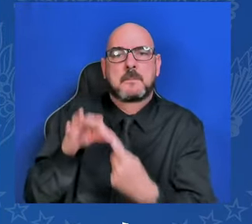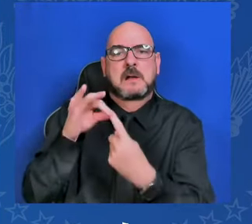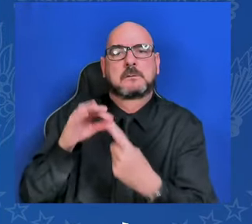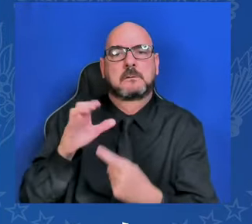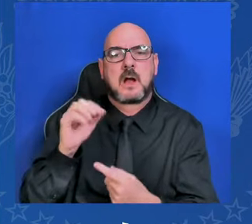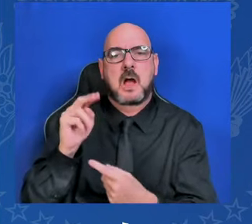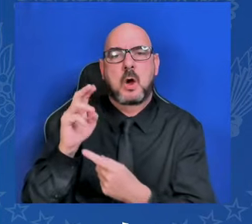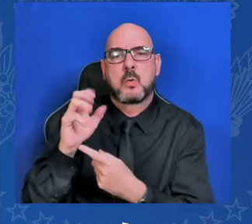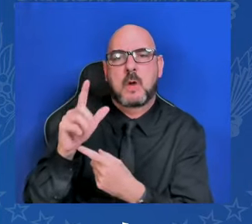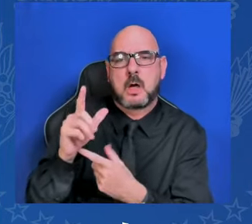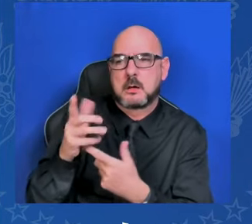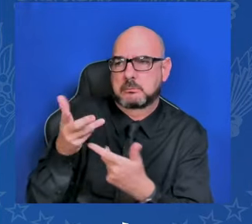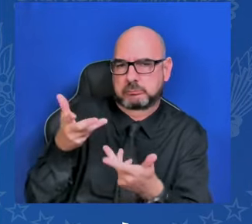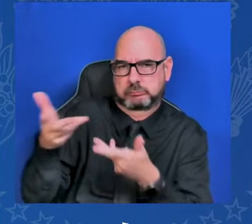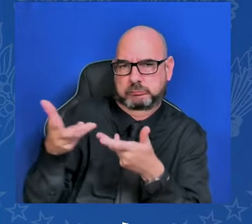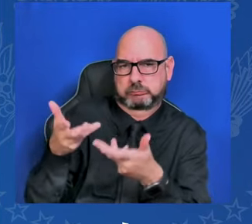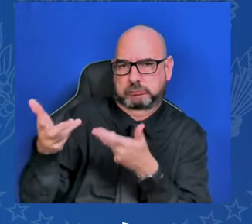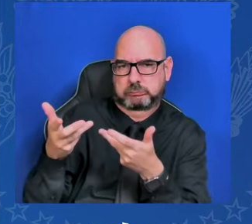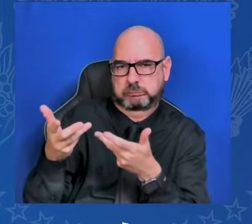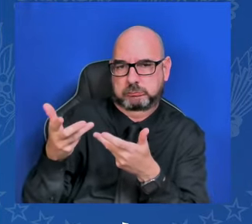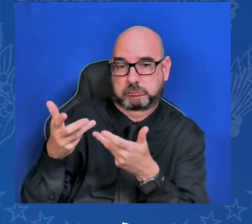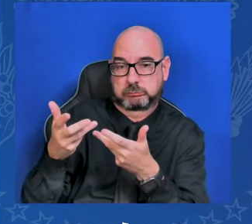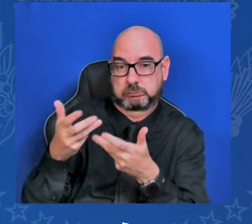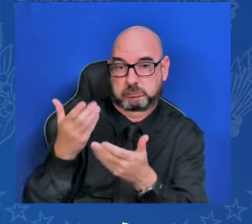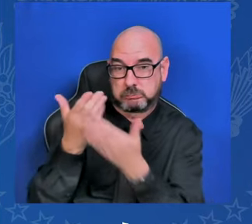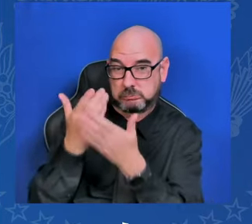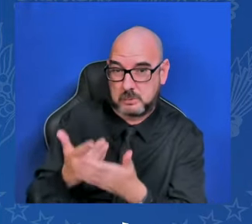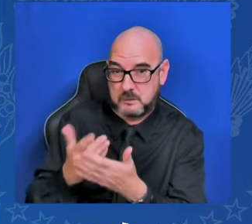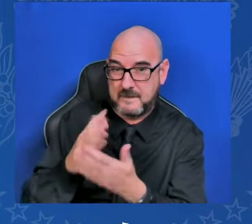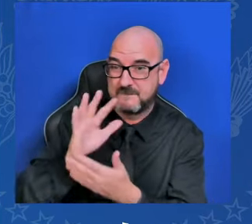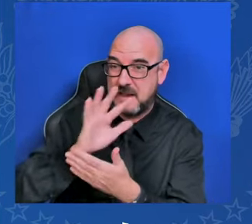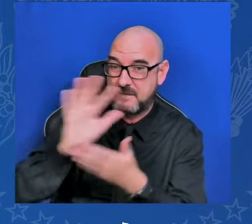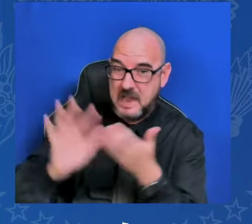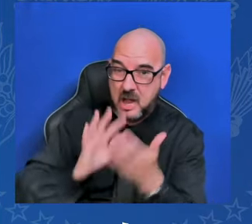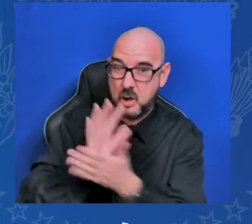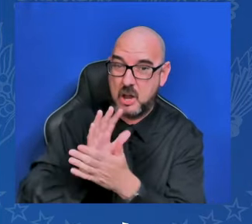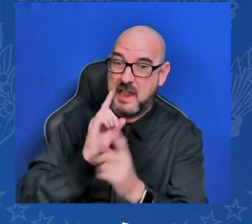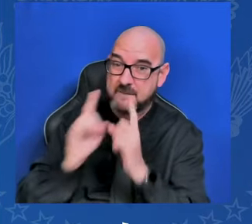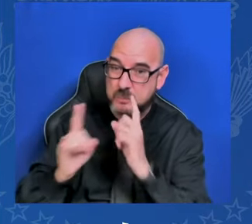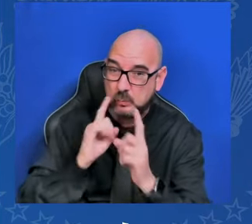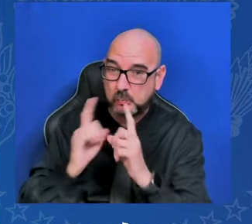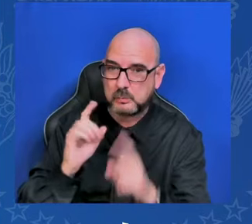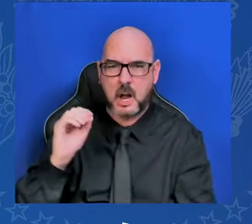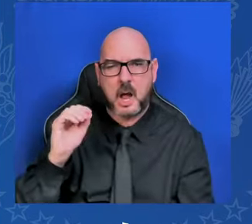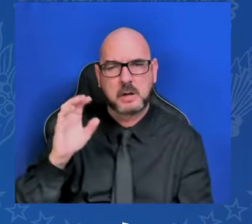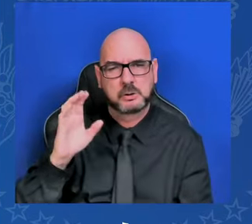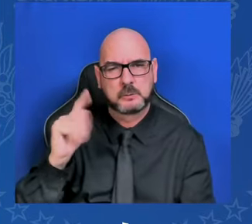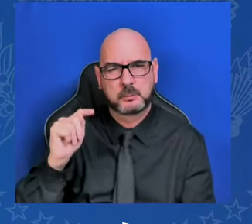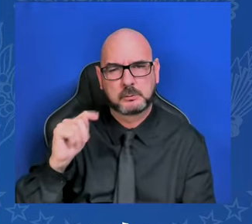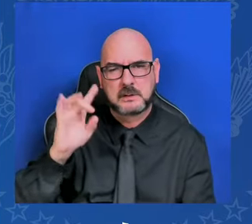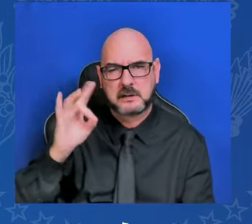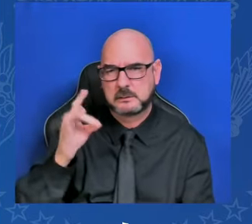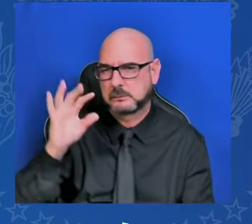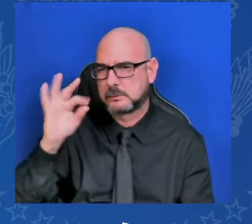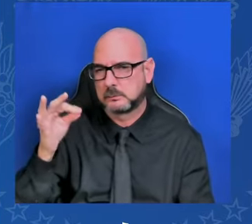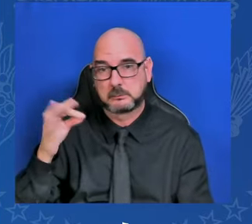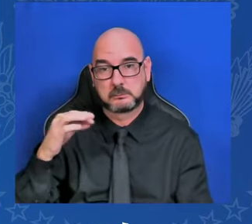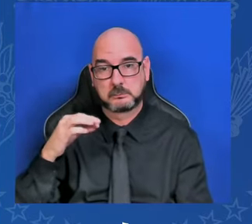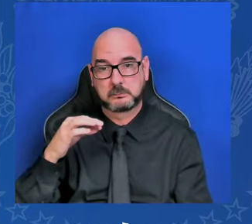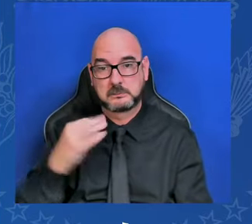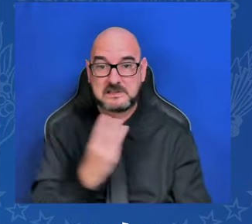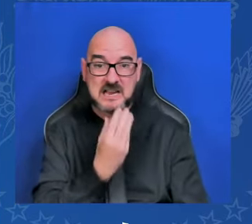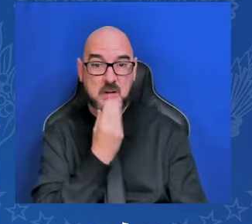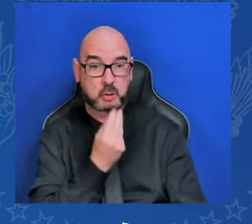interview over the 2 days of October the 9th, 8th and 9th last year, even though Israel had just been attacked by Hamas on the